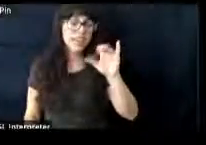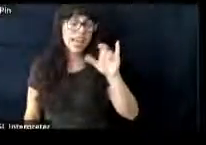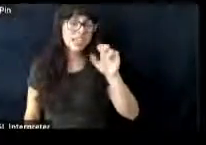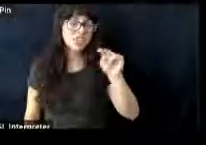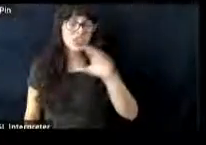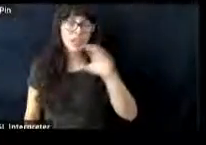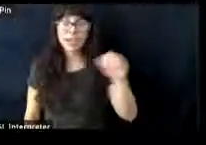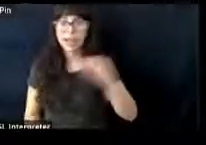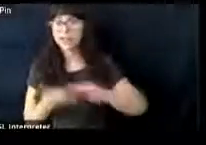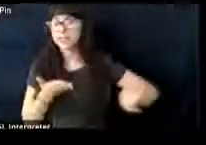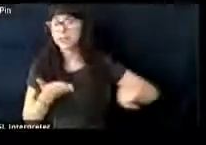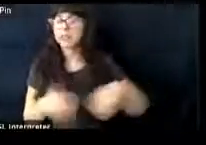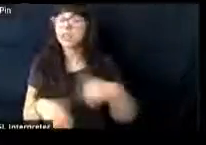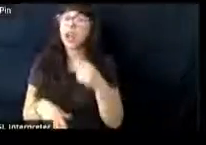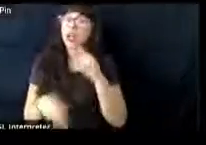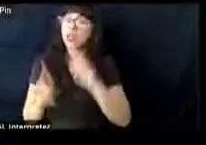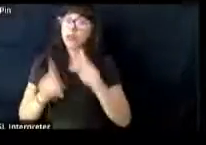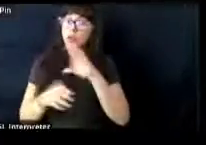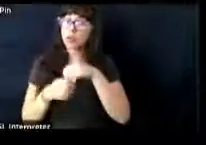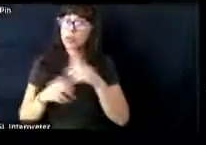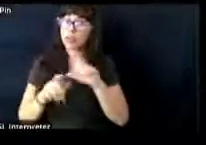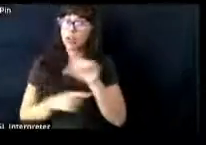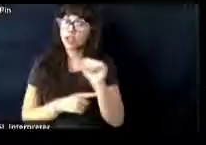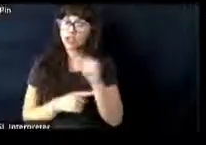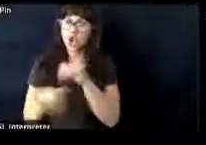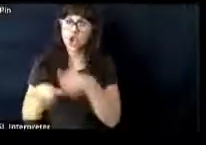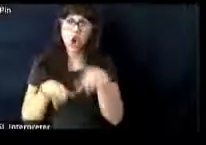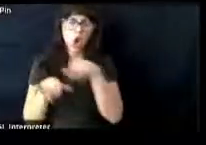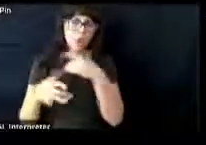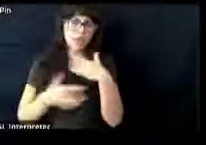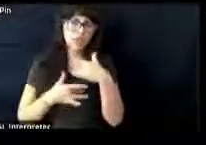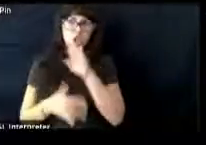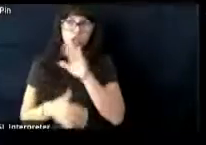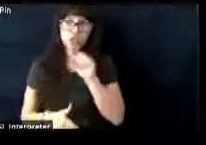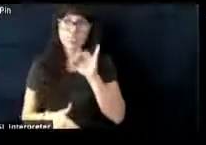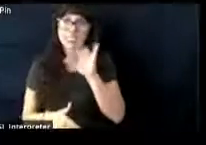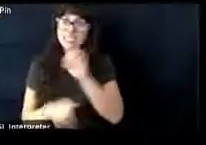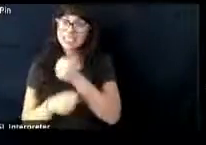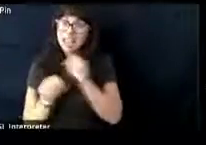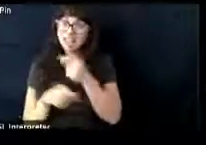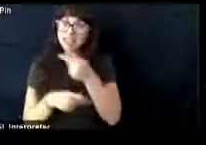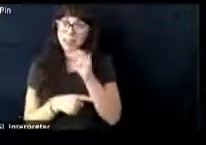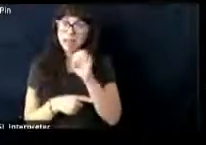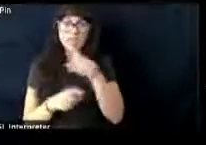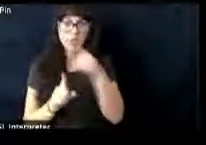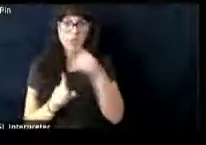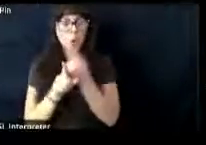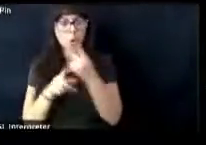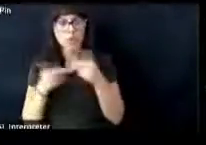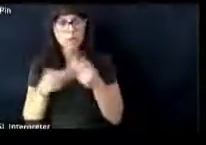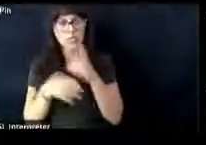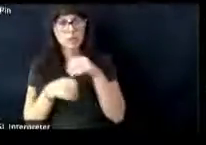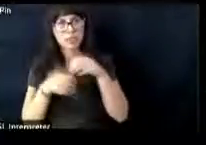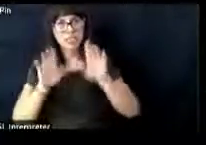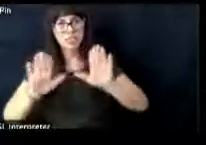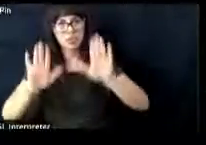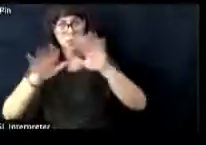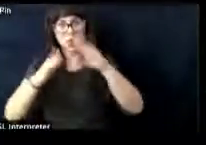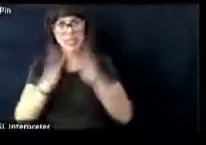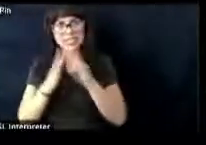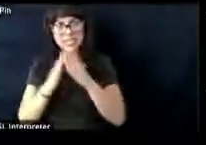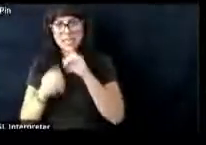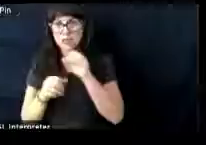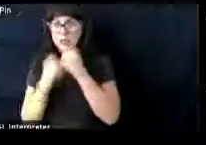folks of South Los Angeles share a common concern that their safe space, the only place in this great city that is truly theirs, is being broken